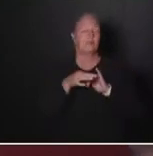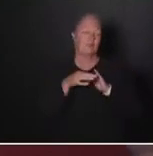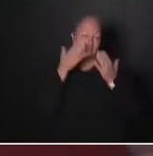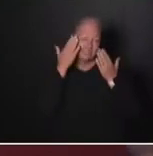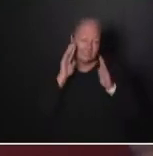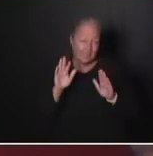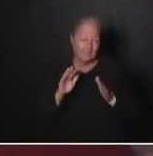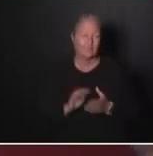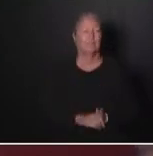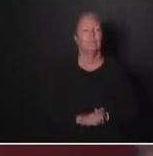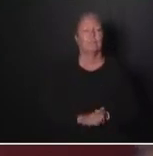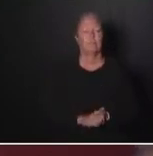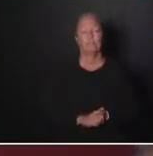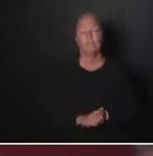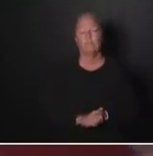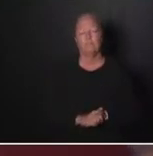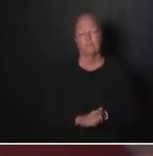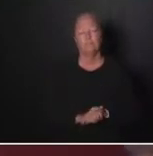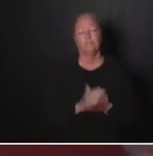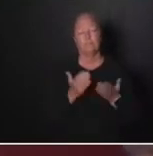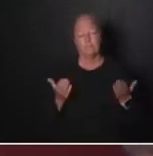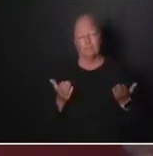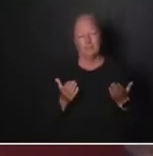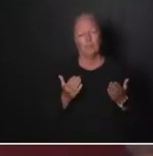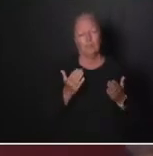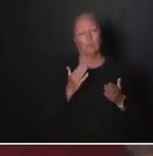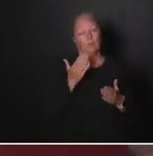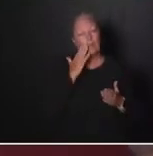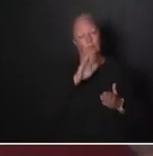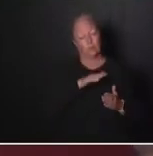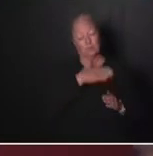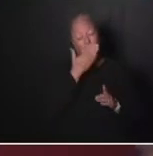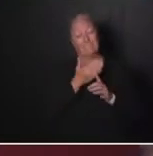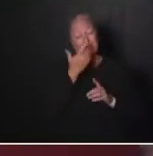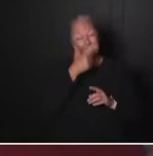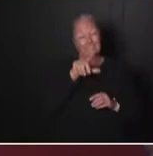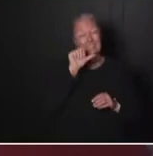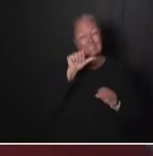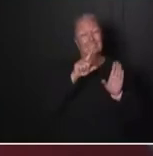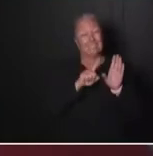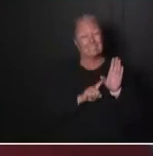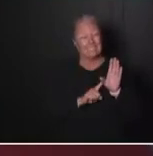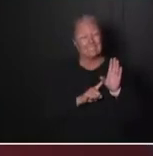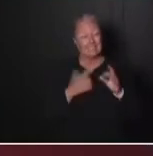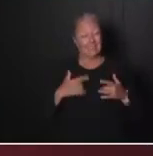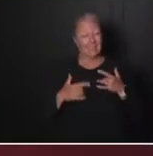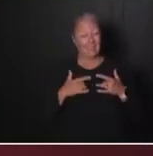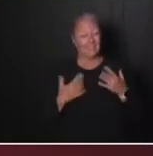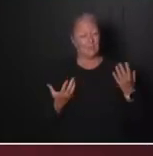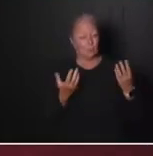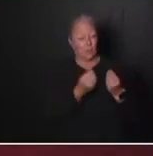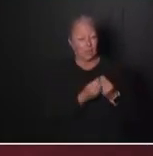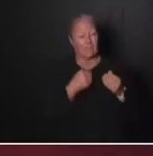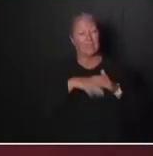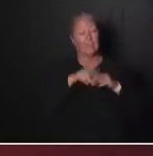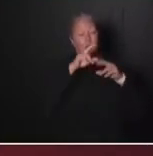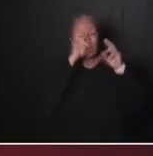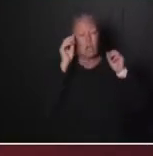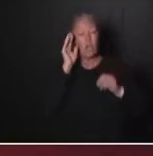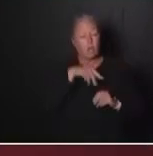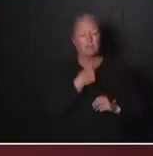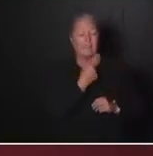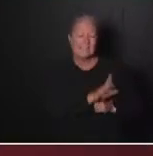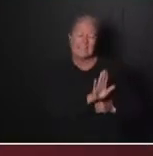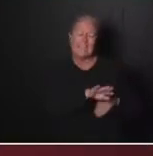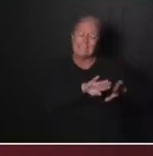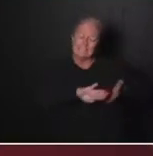passed. So in the end of your life, when you've spent 76 years together and you work go into a nursing home and they say, no, we can't put